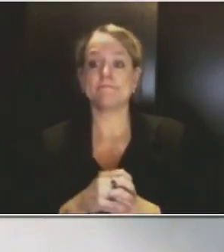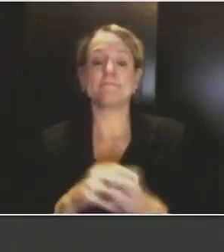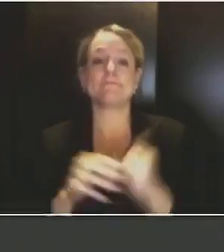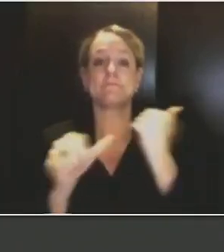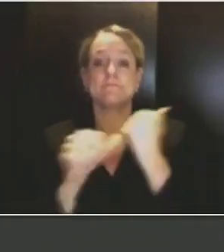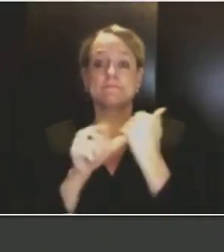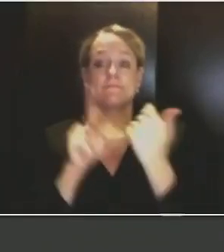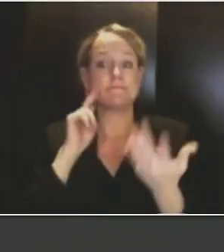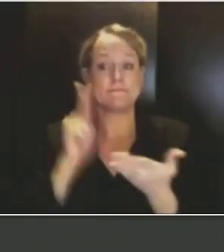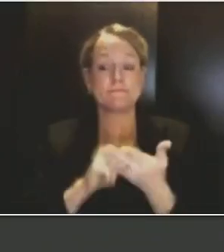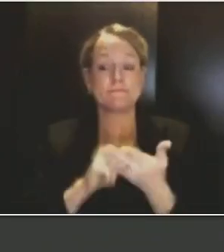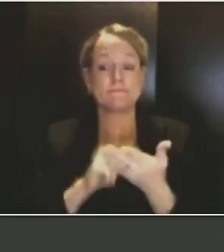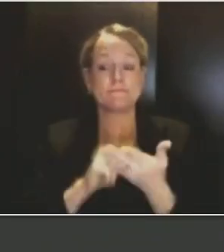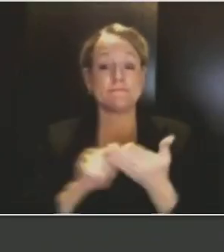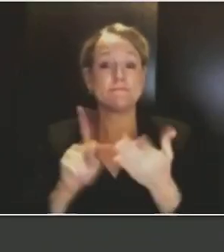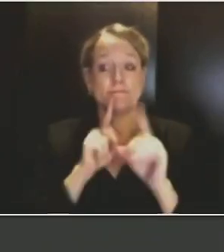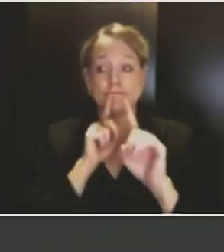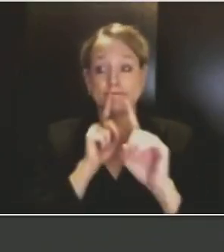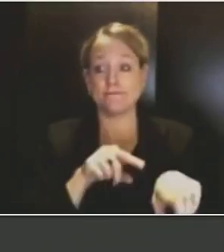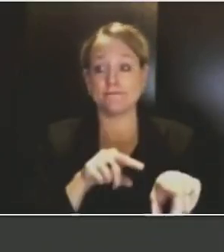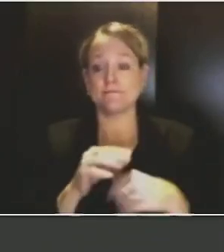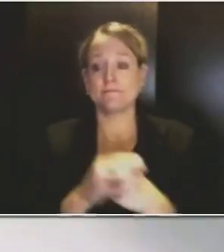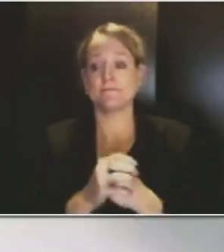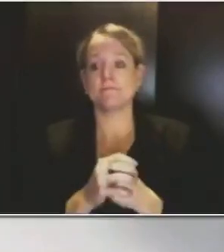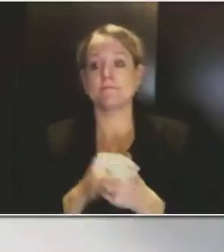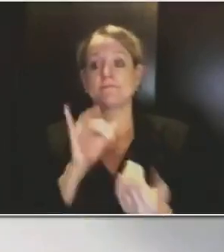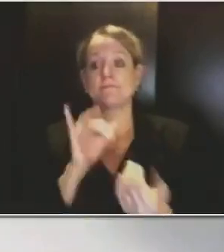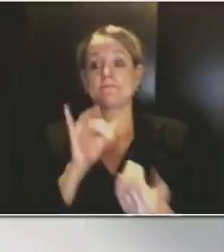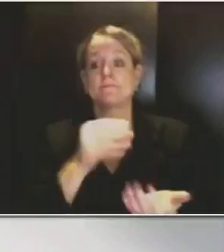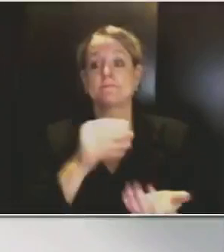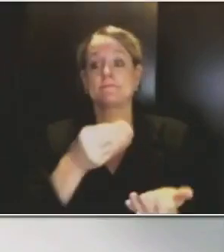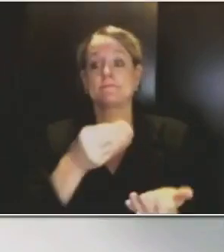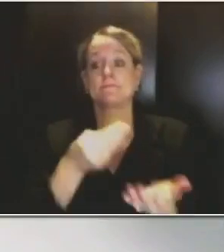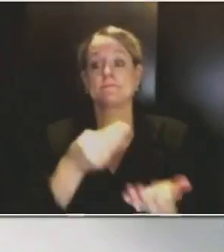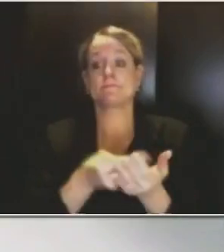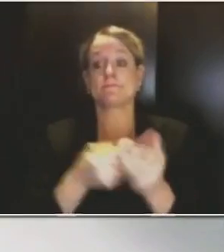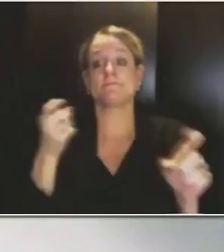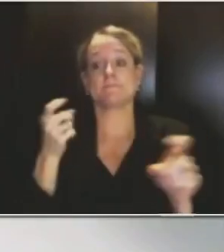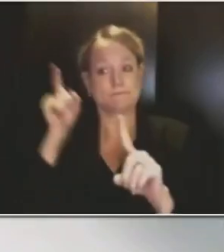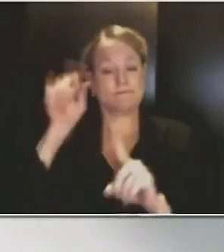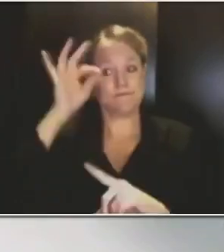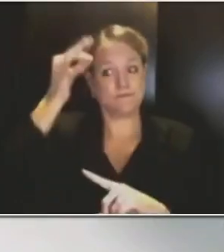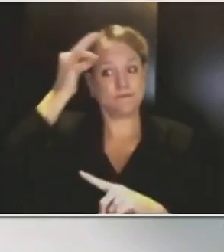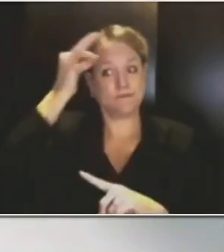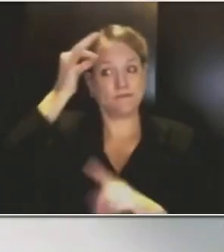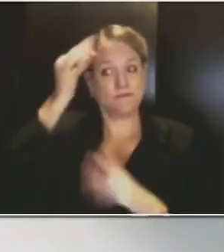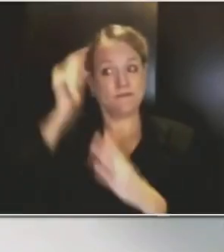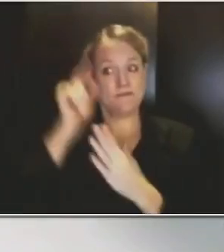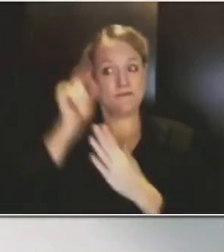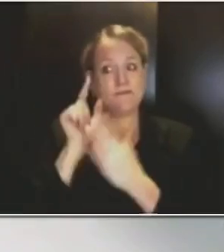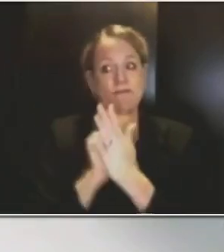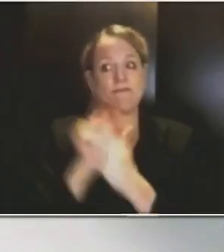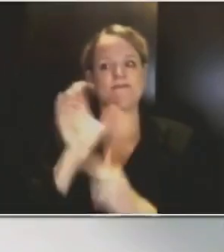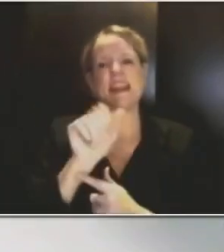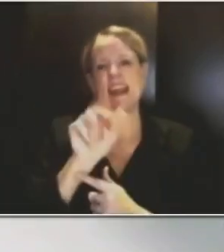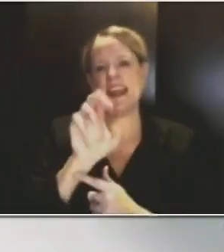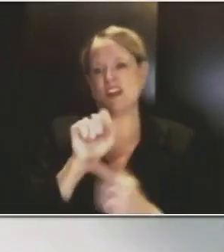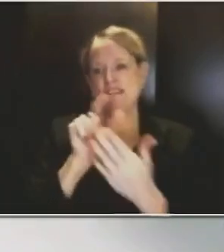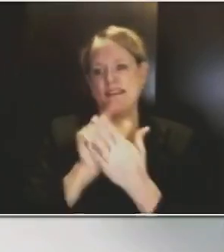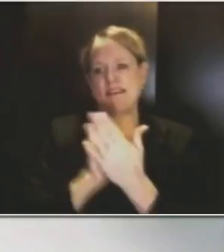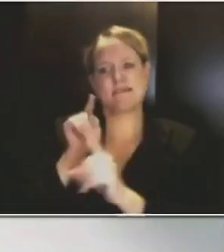experiencing a public health emergency or has a declared public health emergency, those supplemental funds are available through that federal